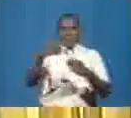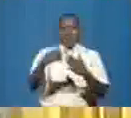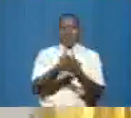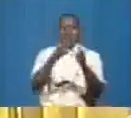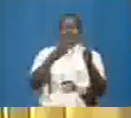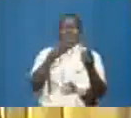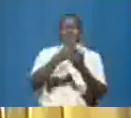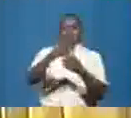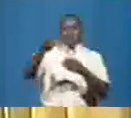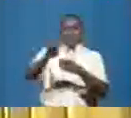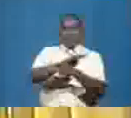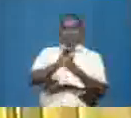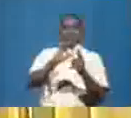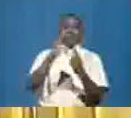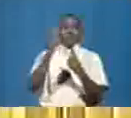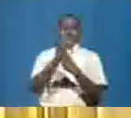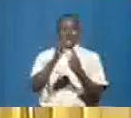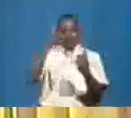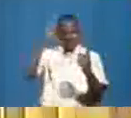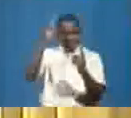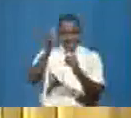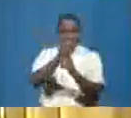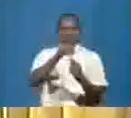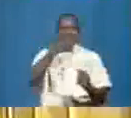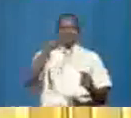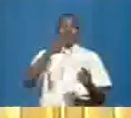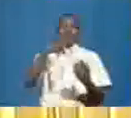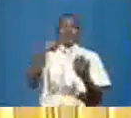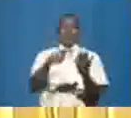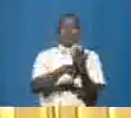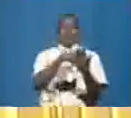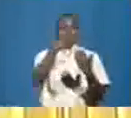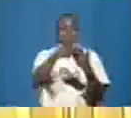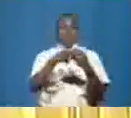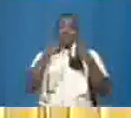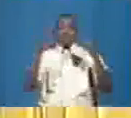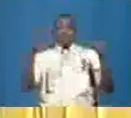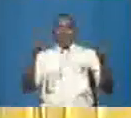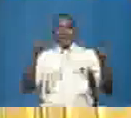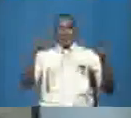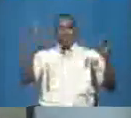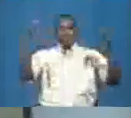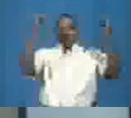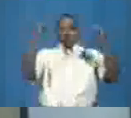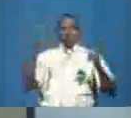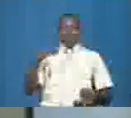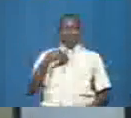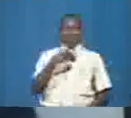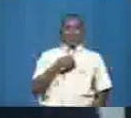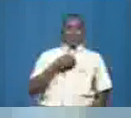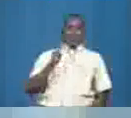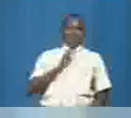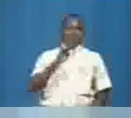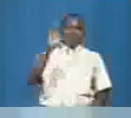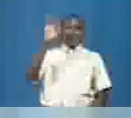a good business environment to achieve the Better Ghana agenda. He made this remark when he inaugurated a 9-member board of